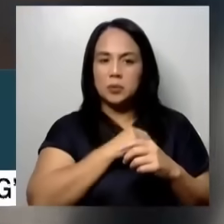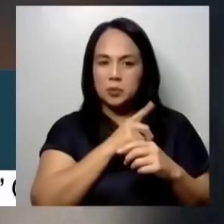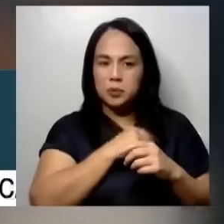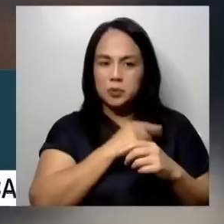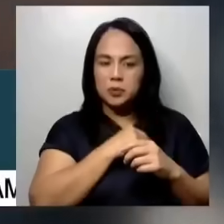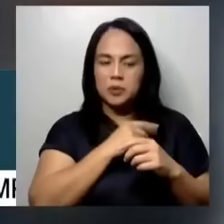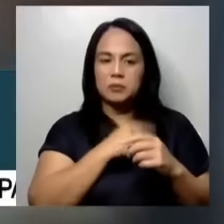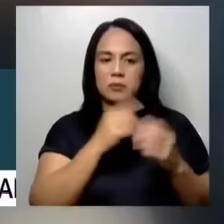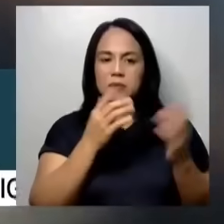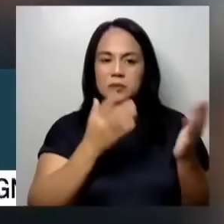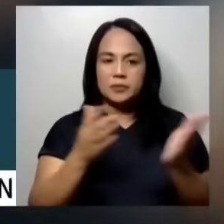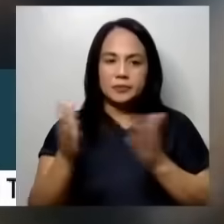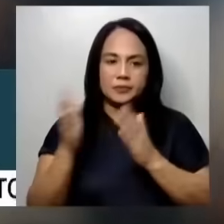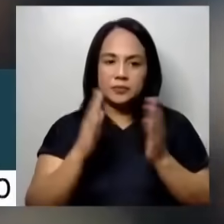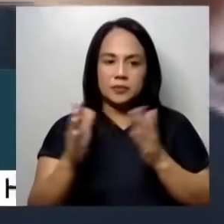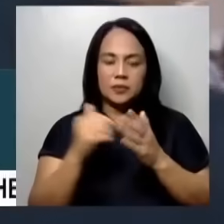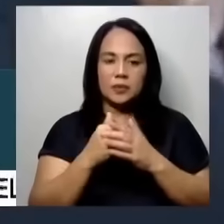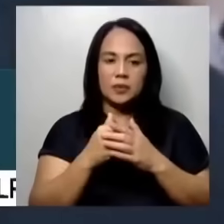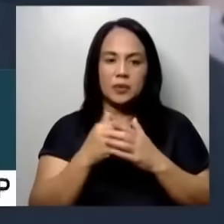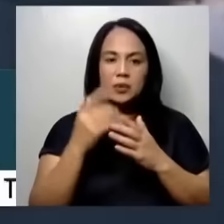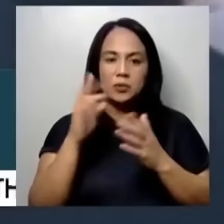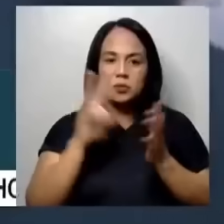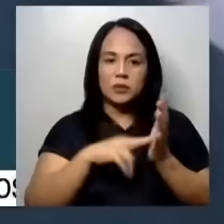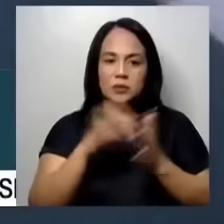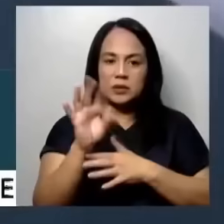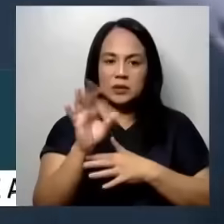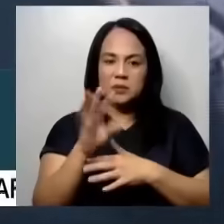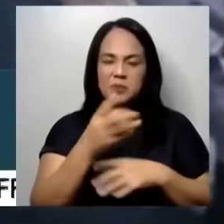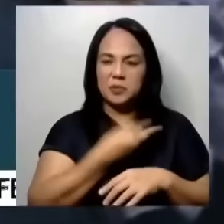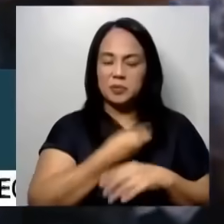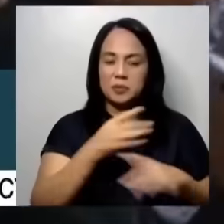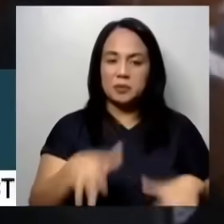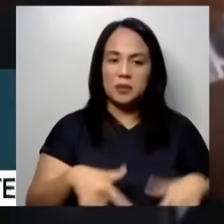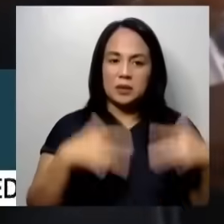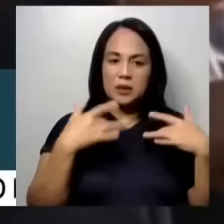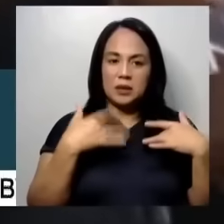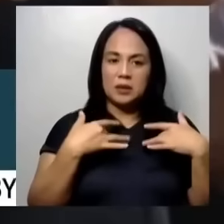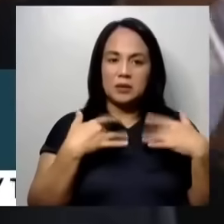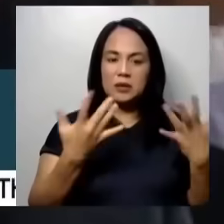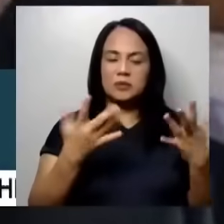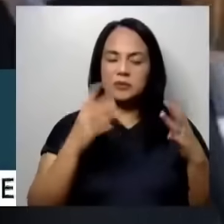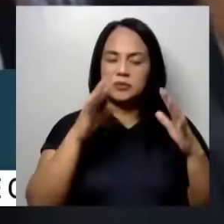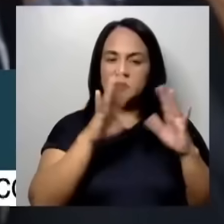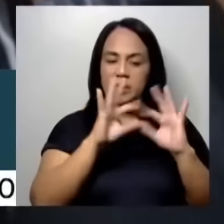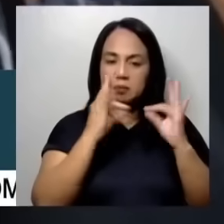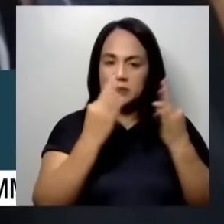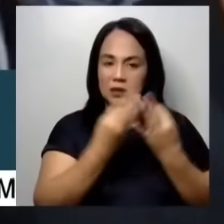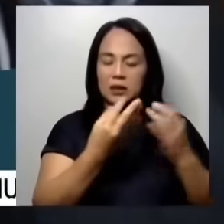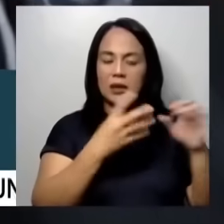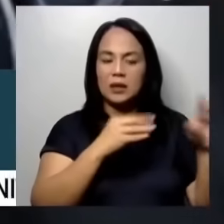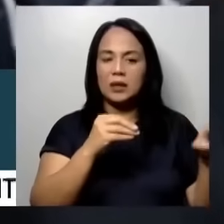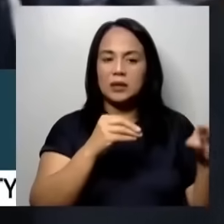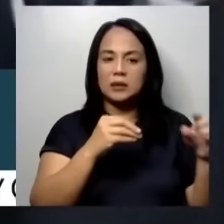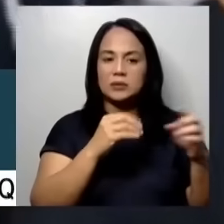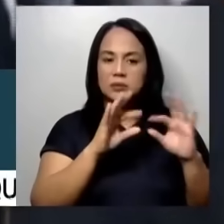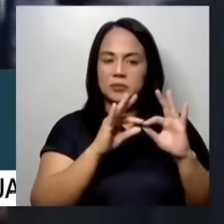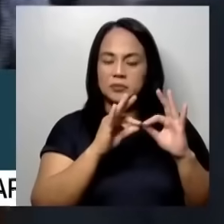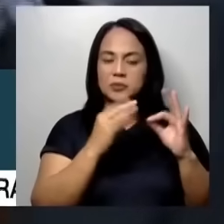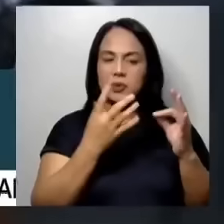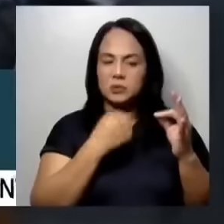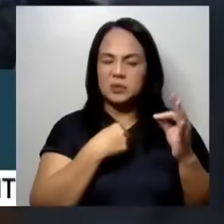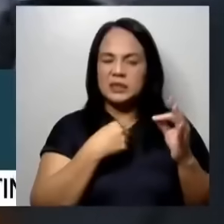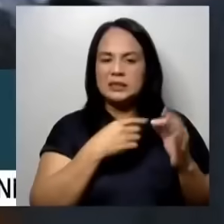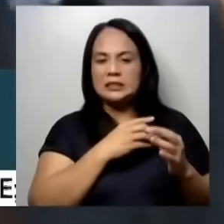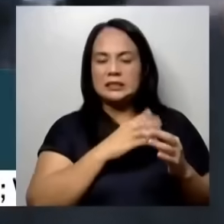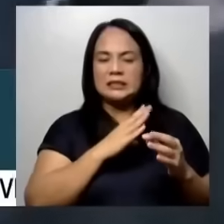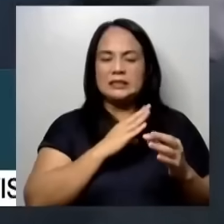in early 2019, but due to fear of his life and the safety of his family and loved ones, he lost the courage to do so. The defense